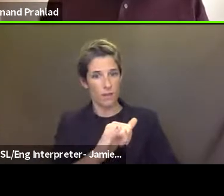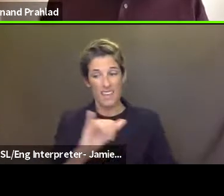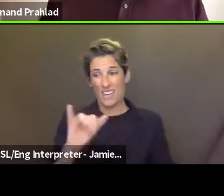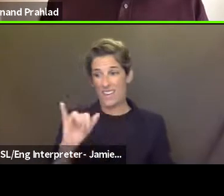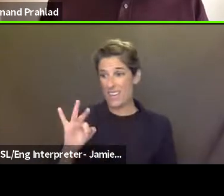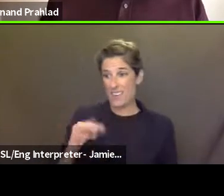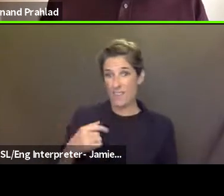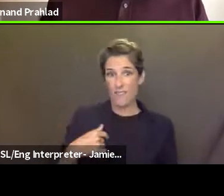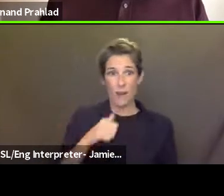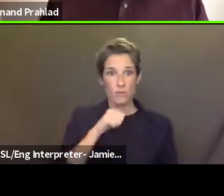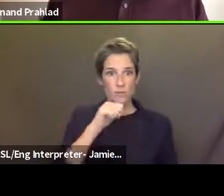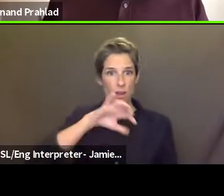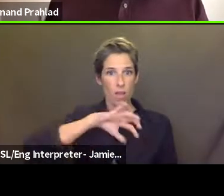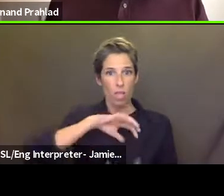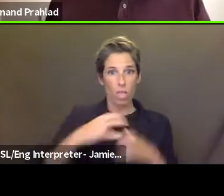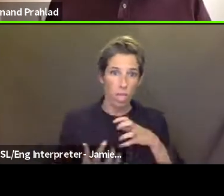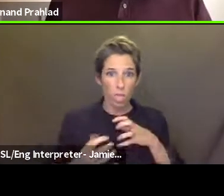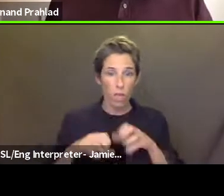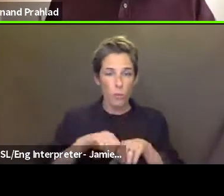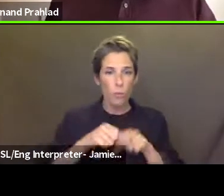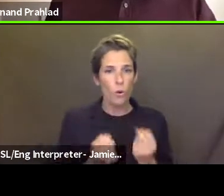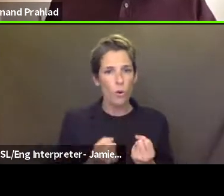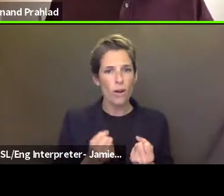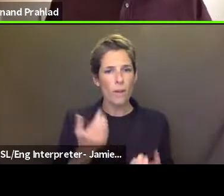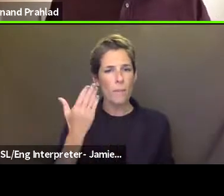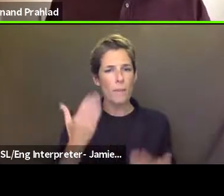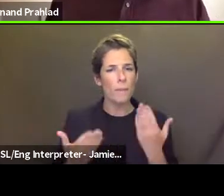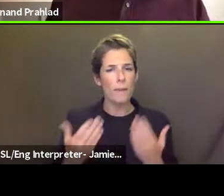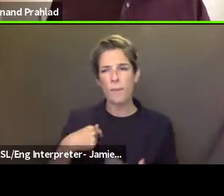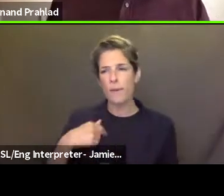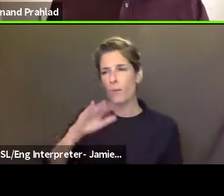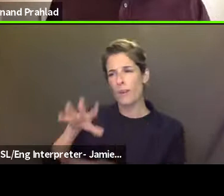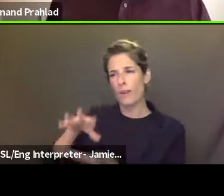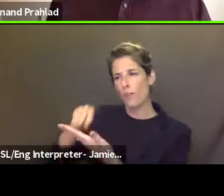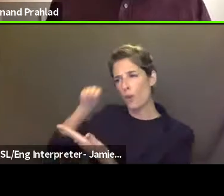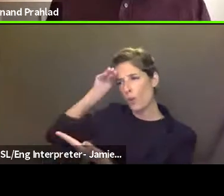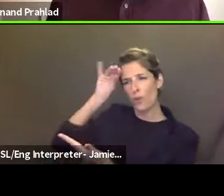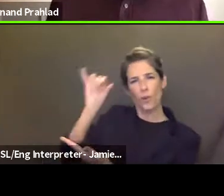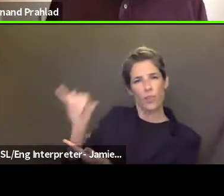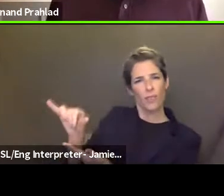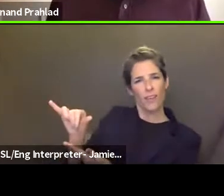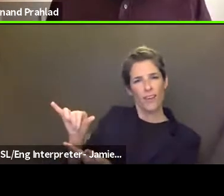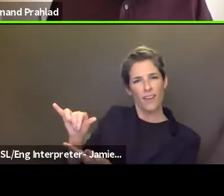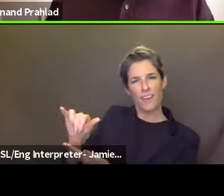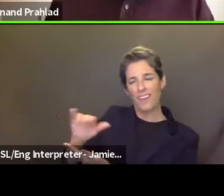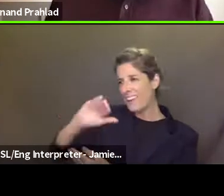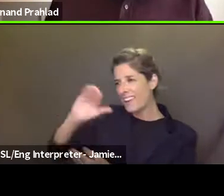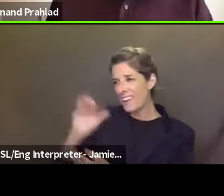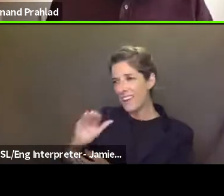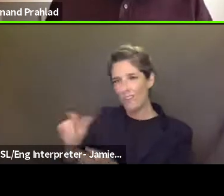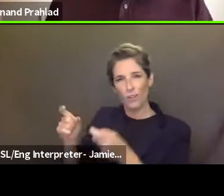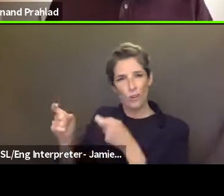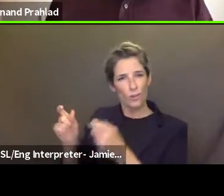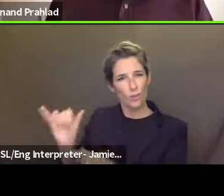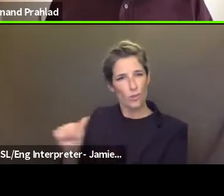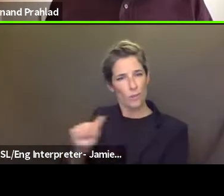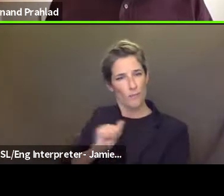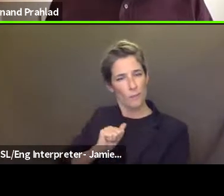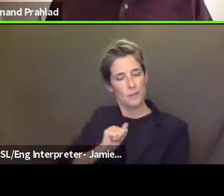have the new brokenness and the thing over here was not being managed? So